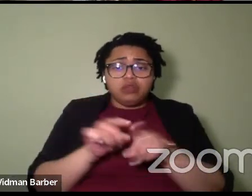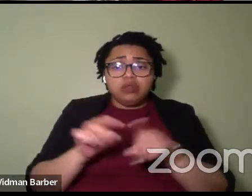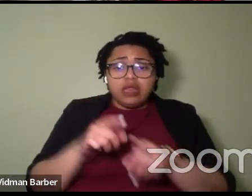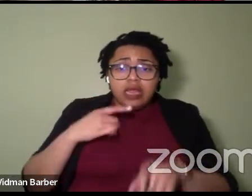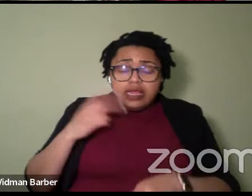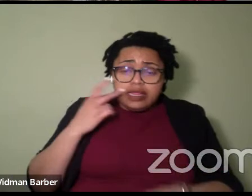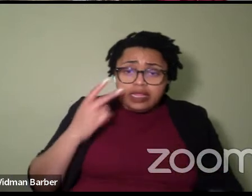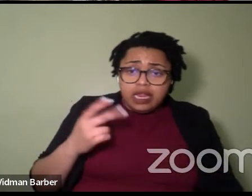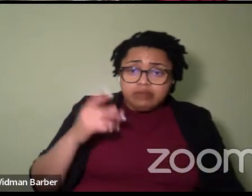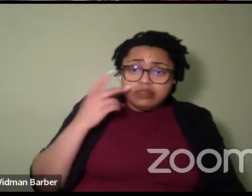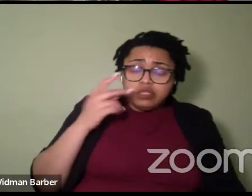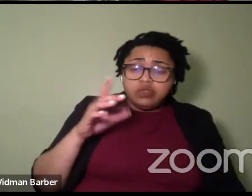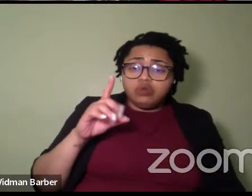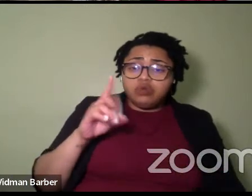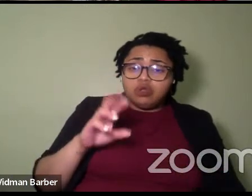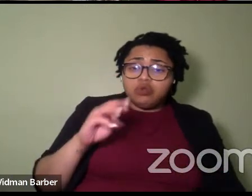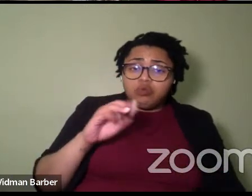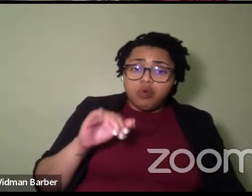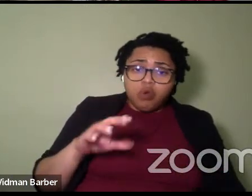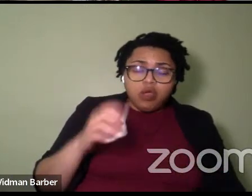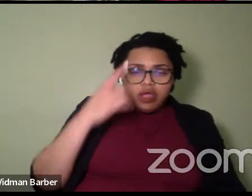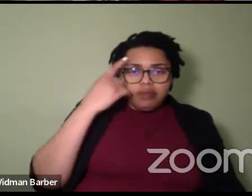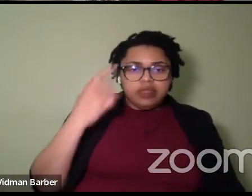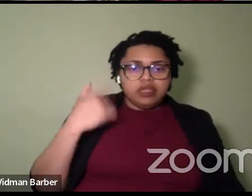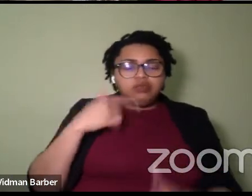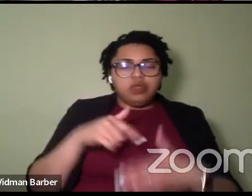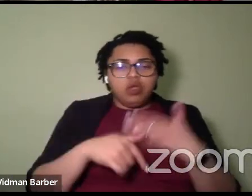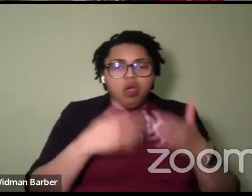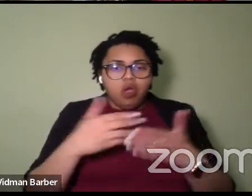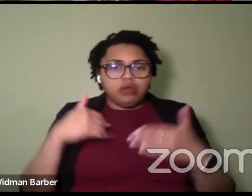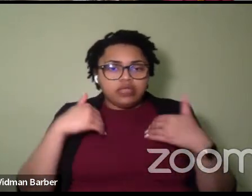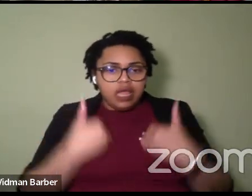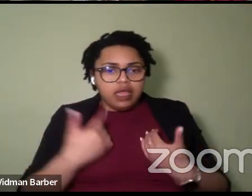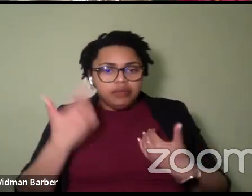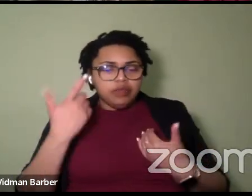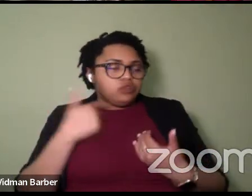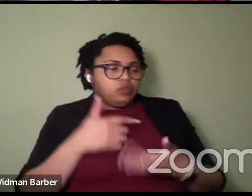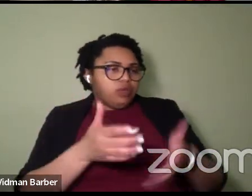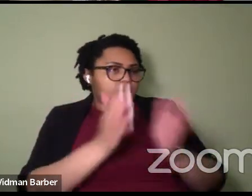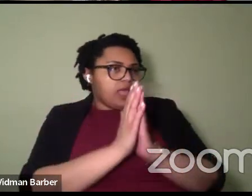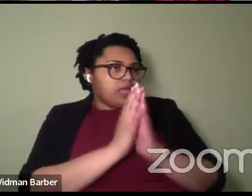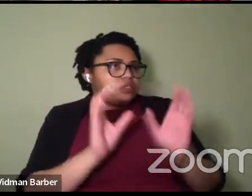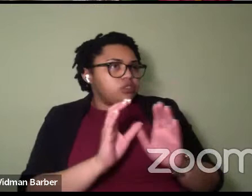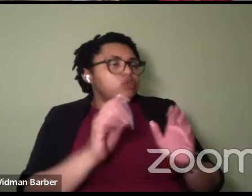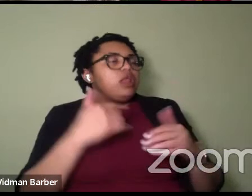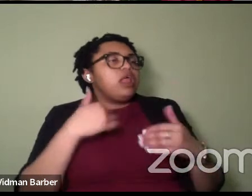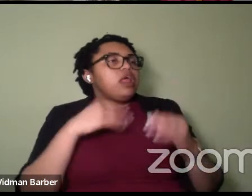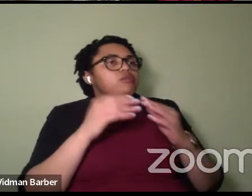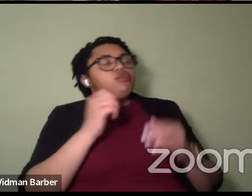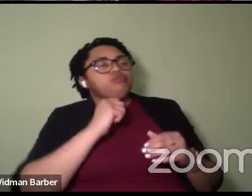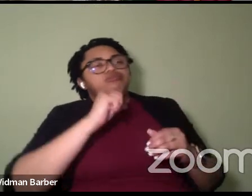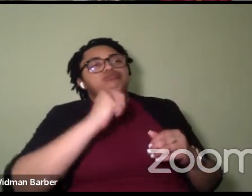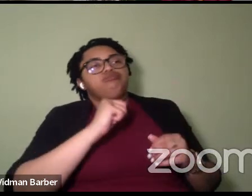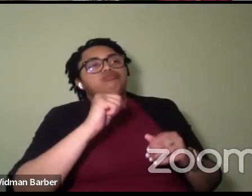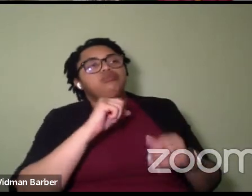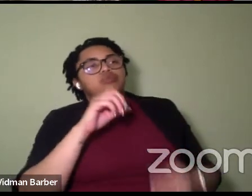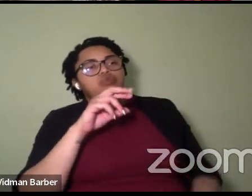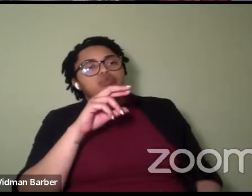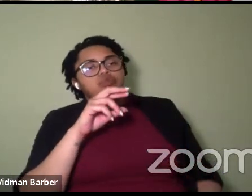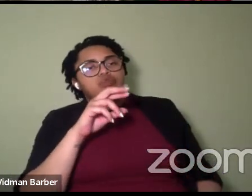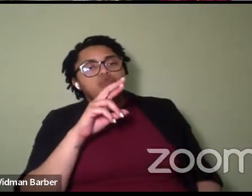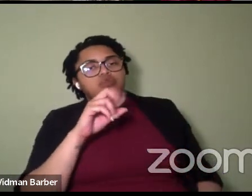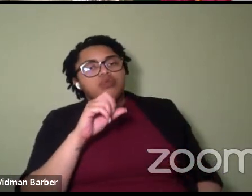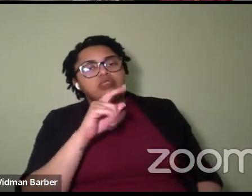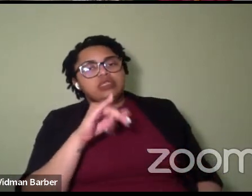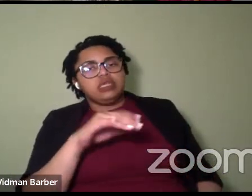get tired because what we're asked to do is to have more resilience than anyone else. And I want a system that does not require